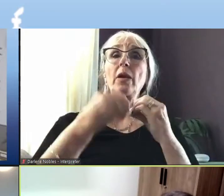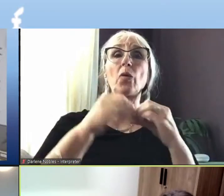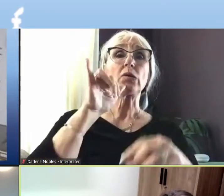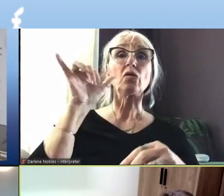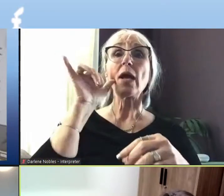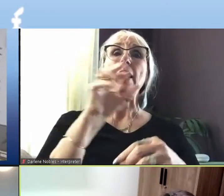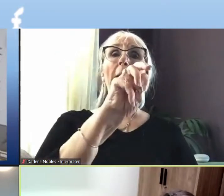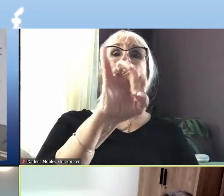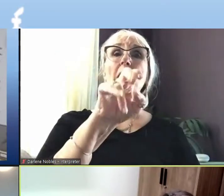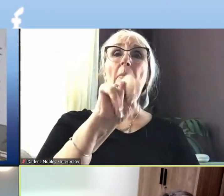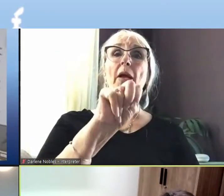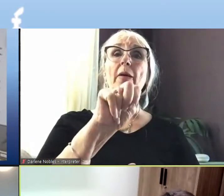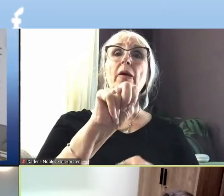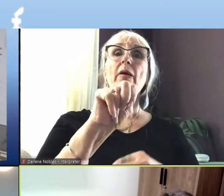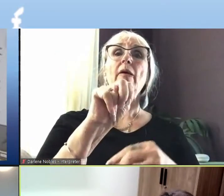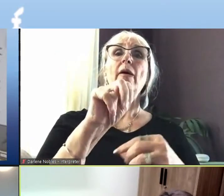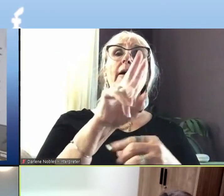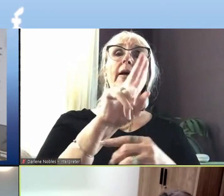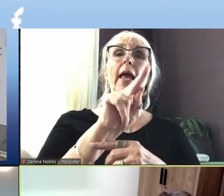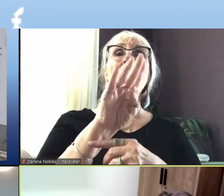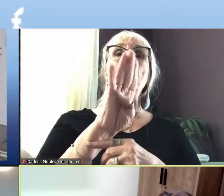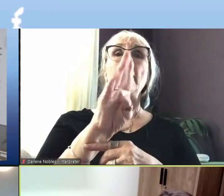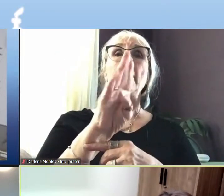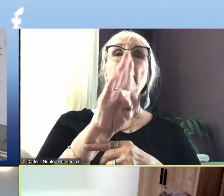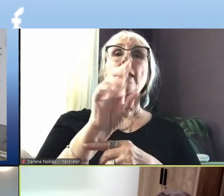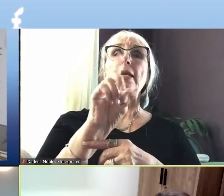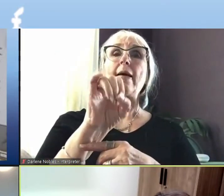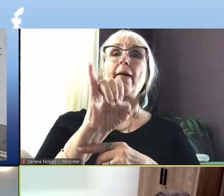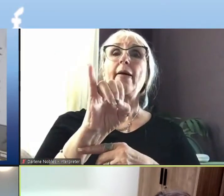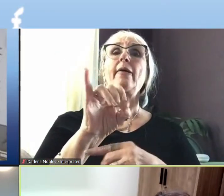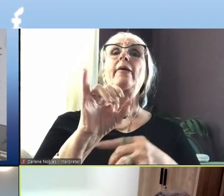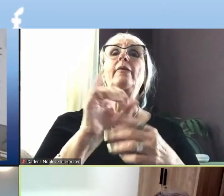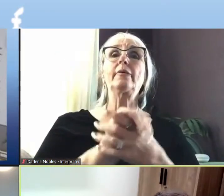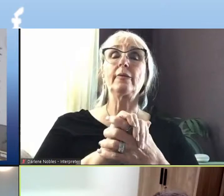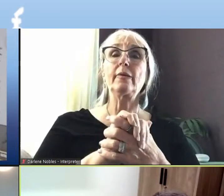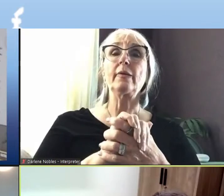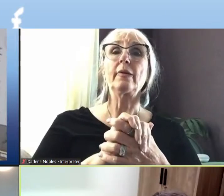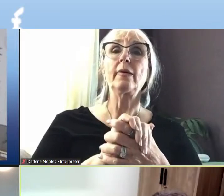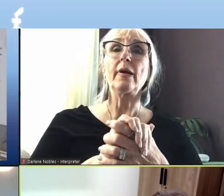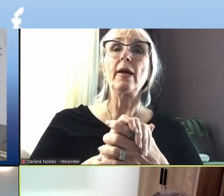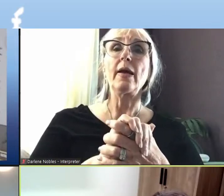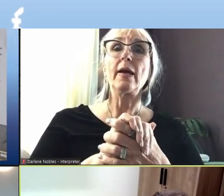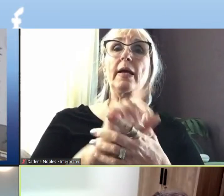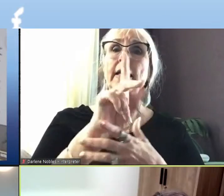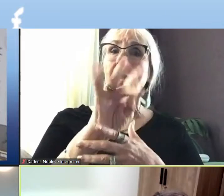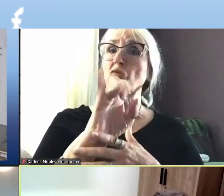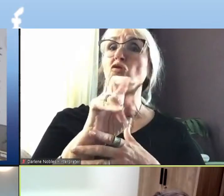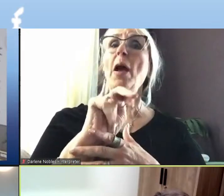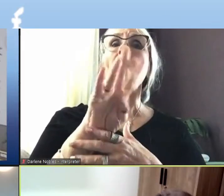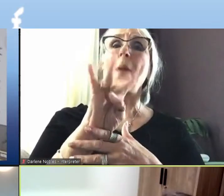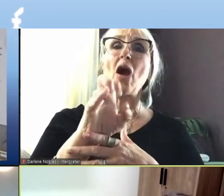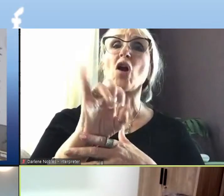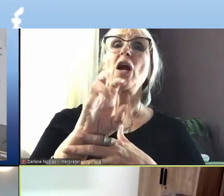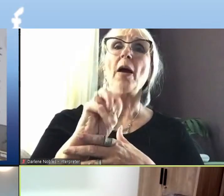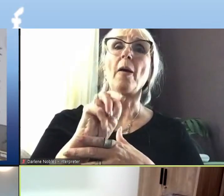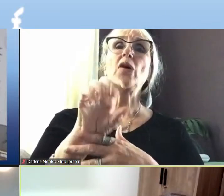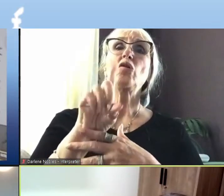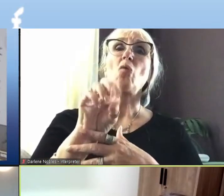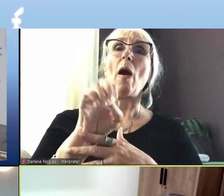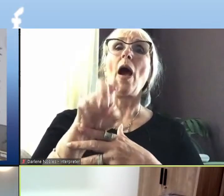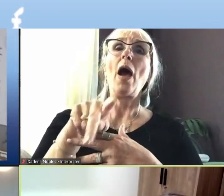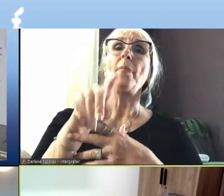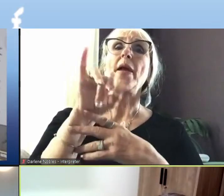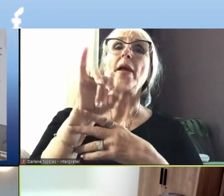the KDBI, the Ketchum Byram. Let me make sure I get the right name. The Ketchum Byram Drought Index. The minimum